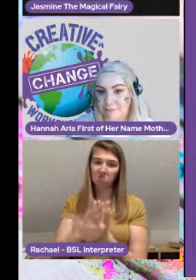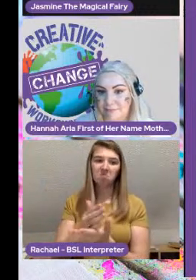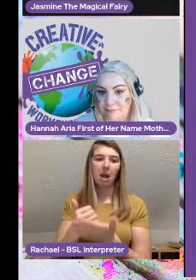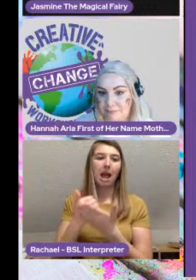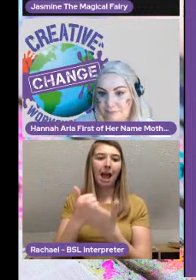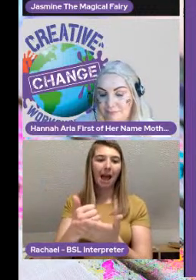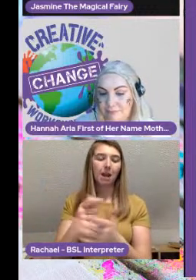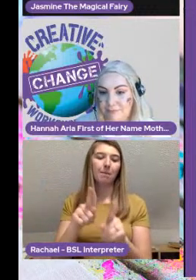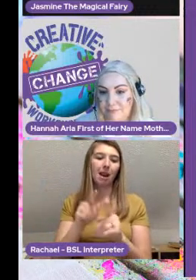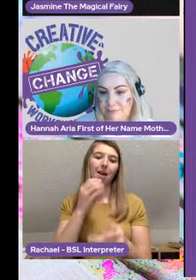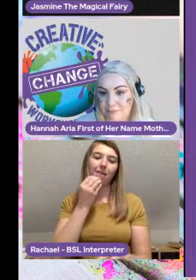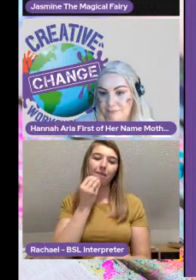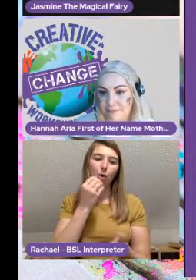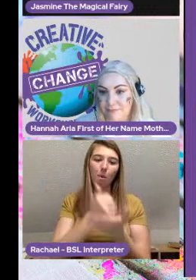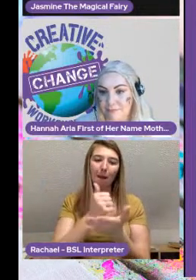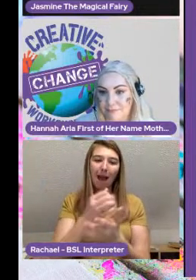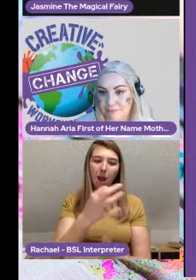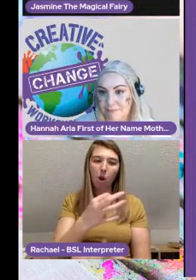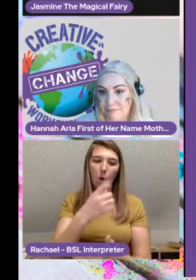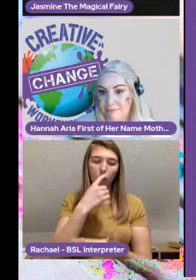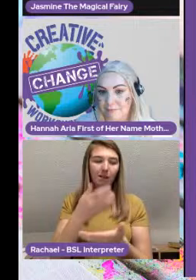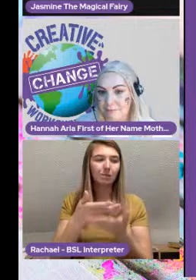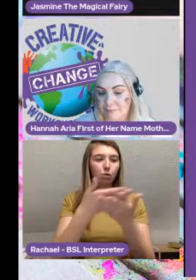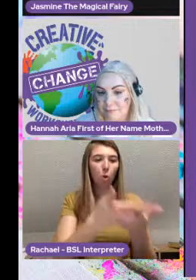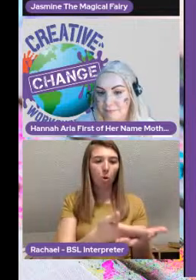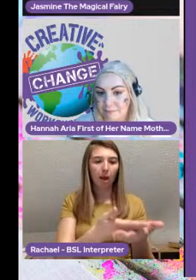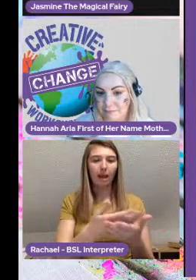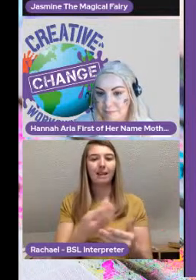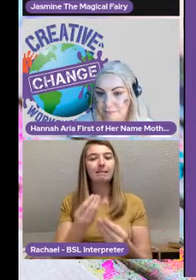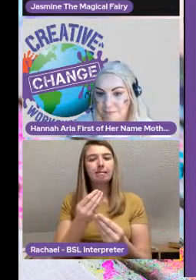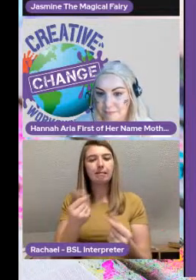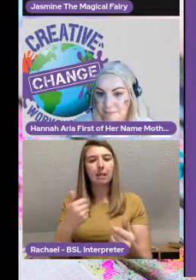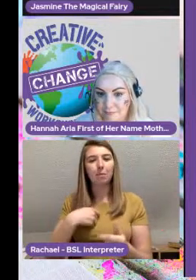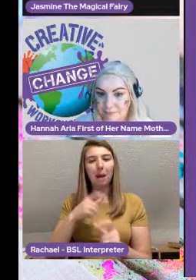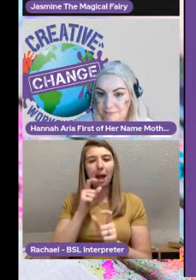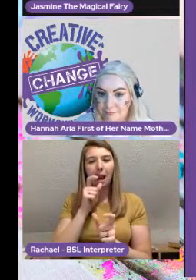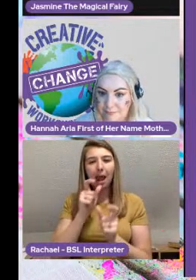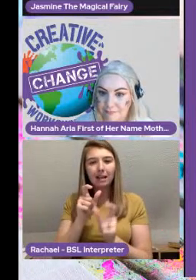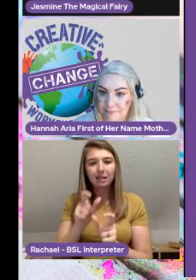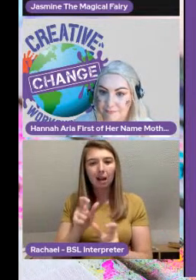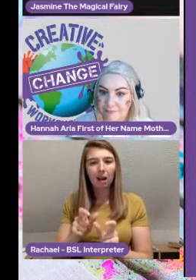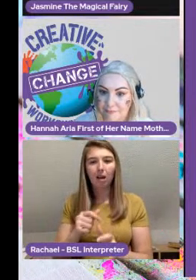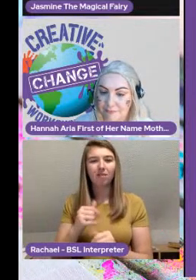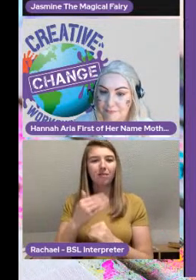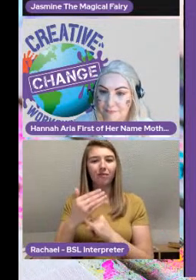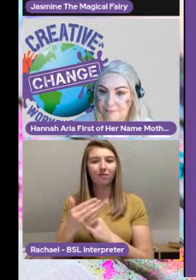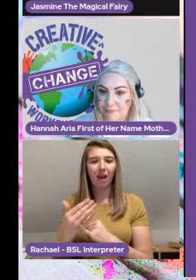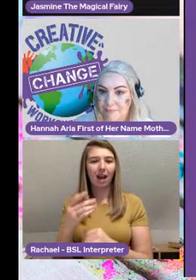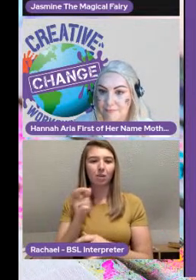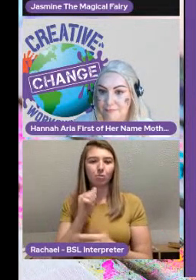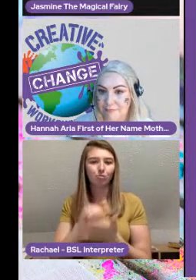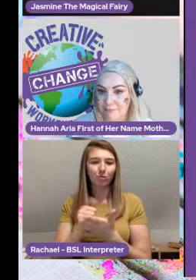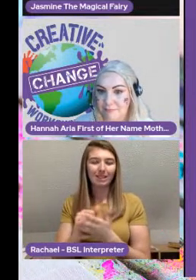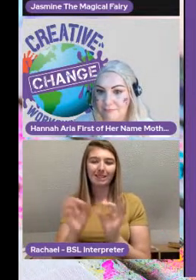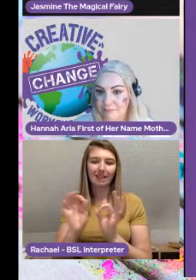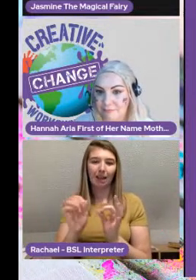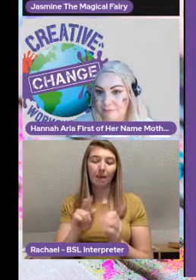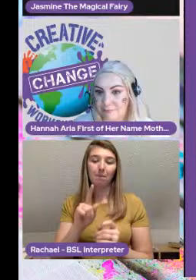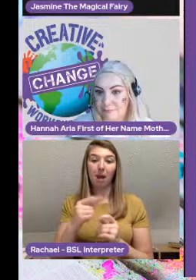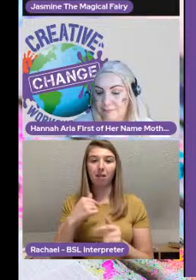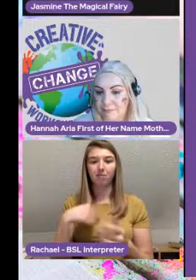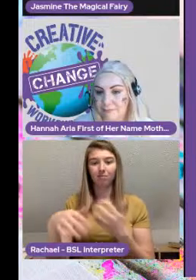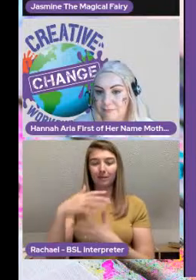our local food banks. As you can see, some of my lettering didn't come out on the final print, a combination of too much ink and too thin